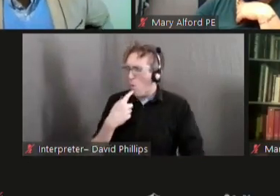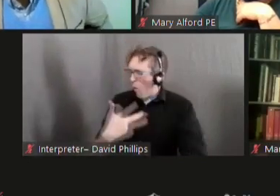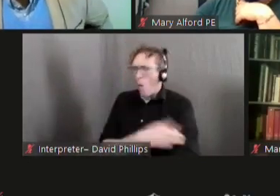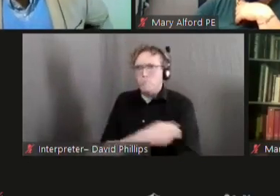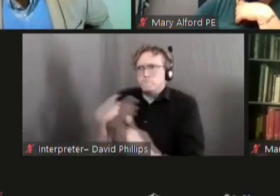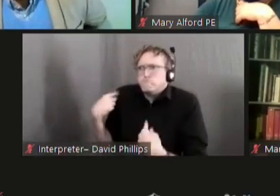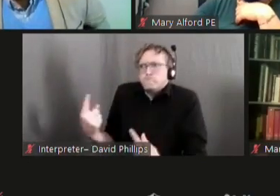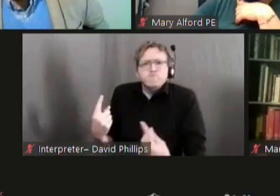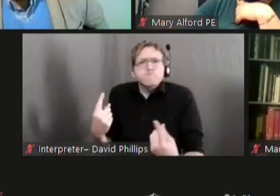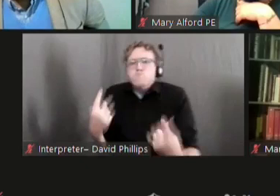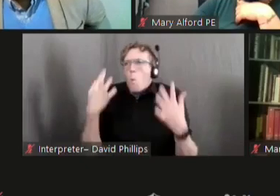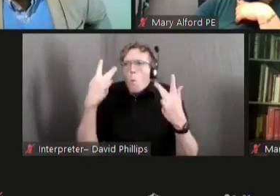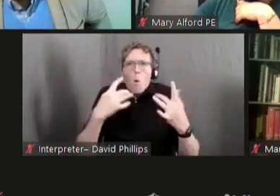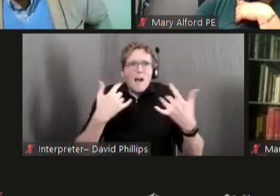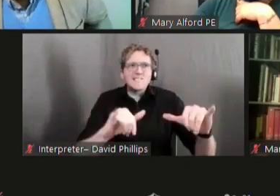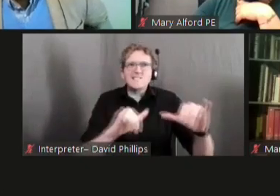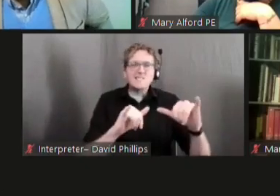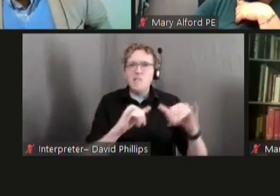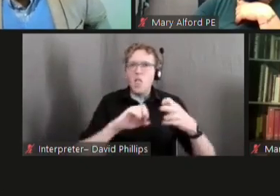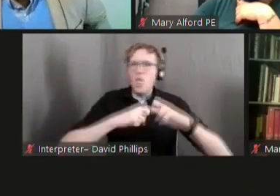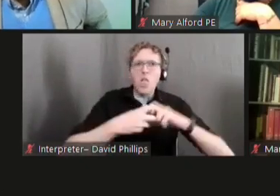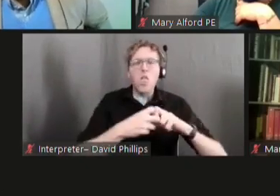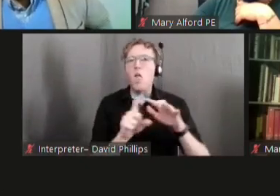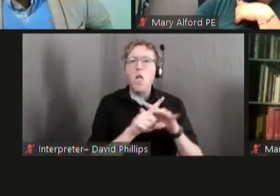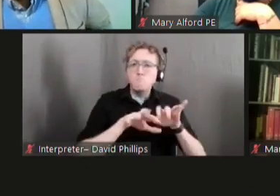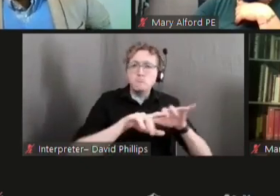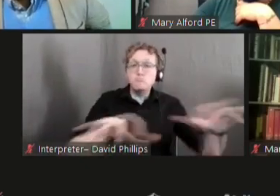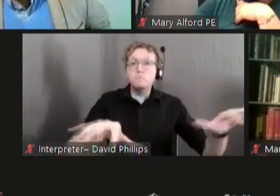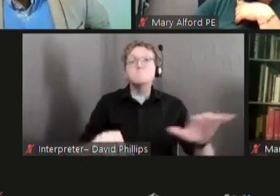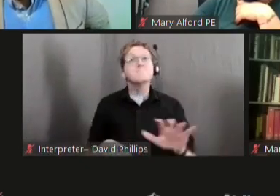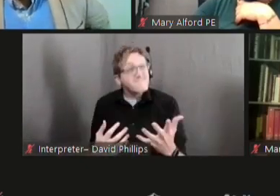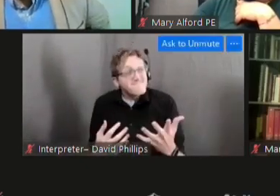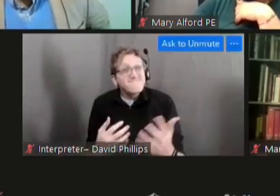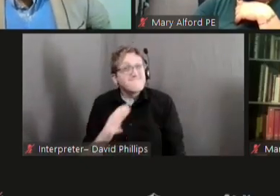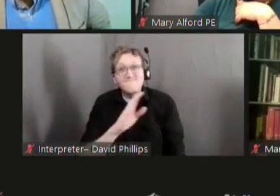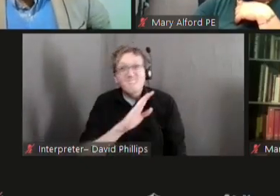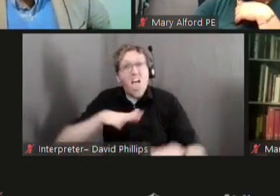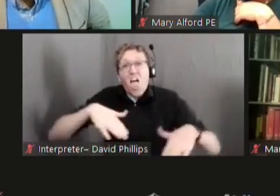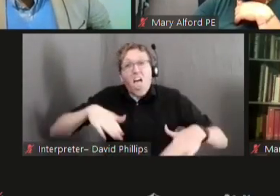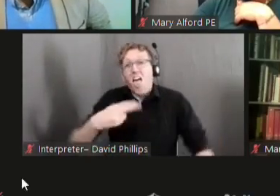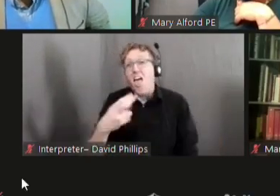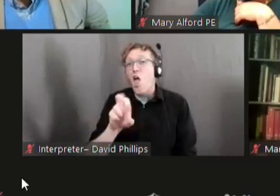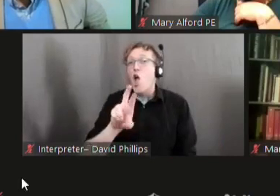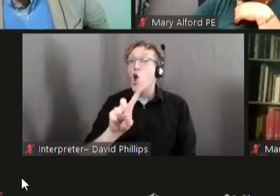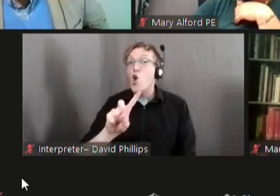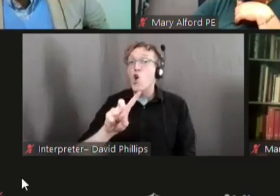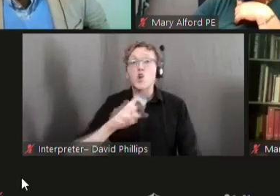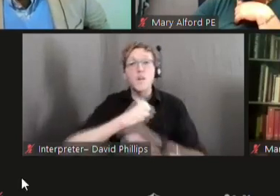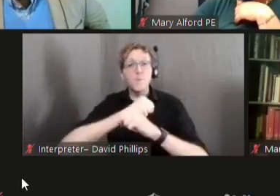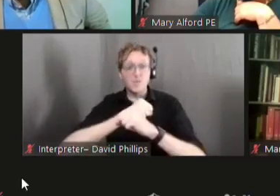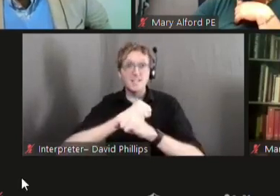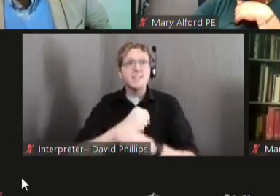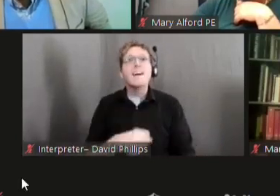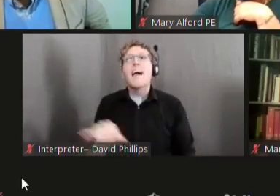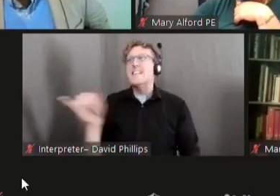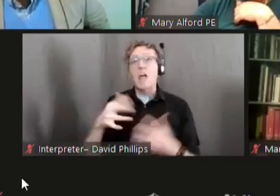having such a big problem? Because we never made it to herd immunity. It's almost as if we intercepted the ball in the end zone with the last